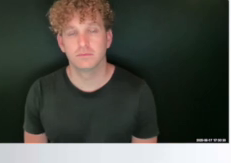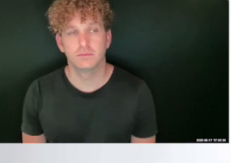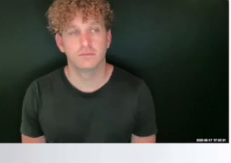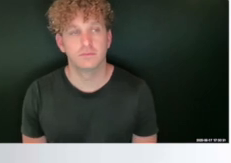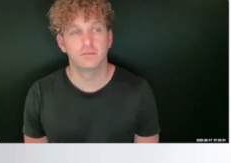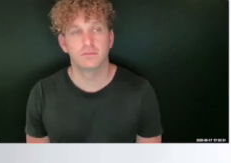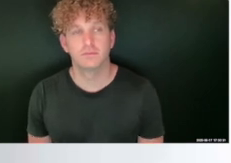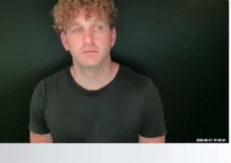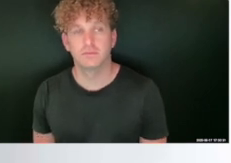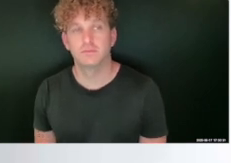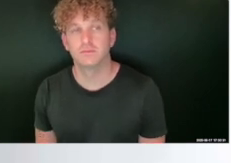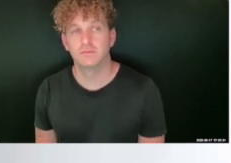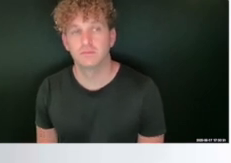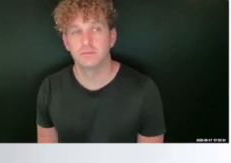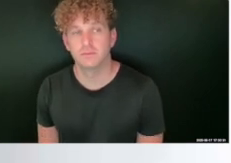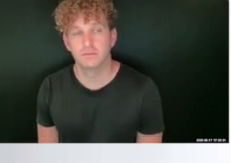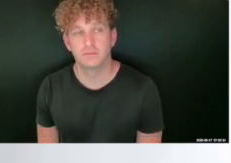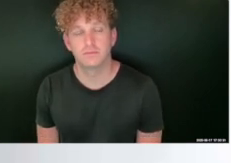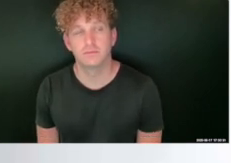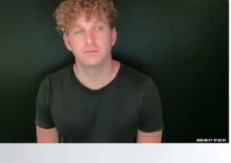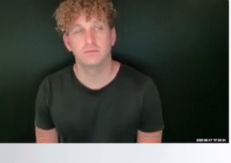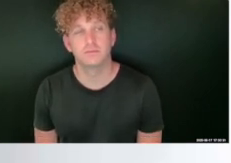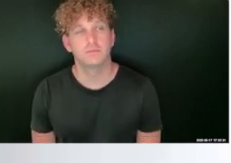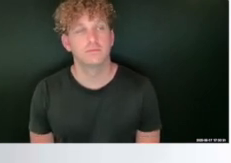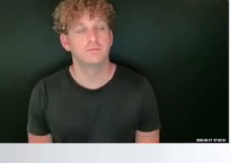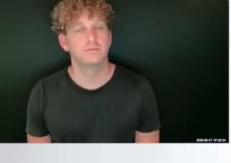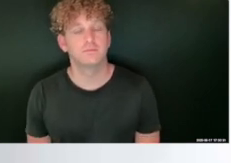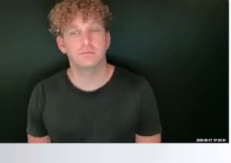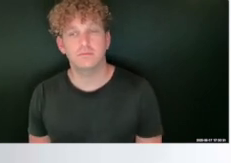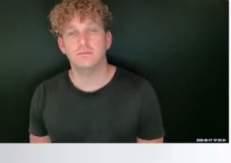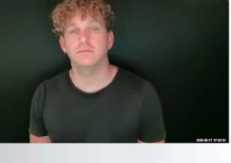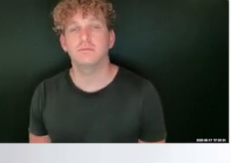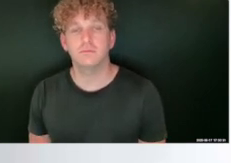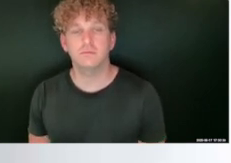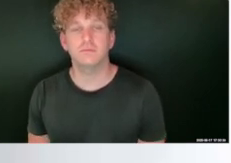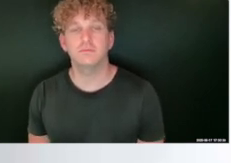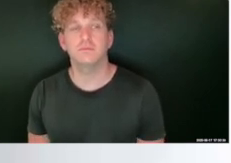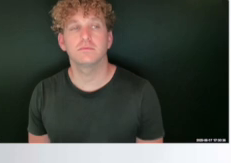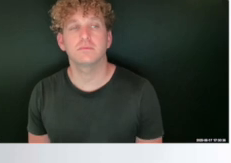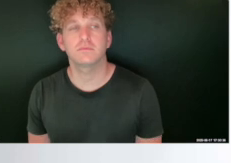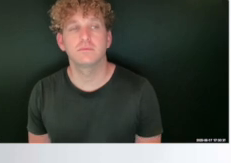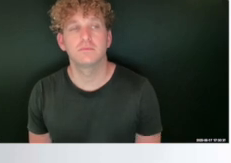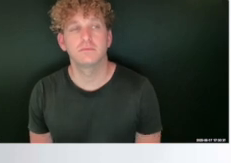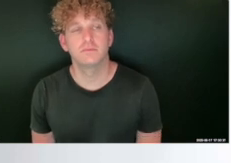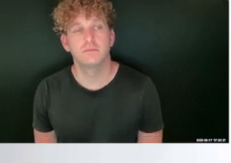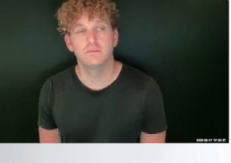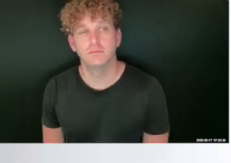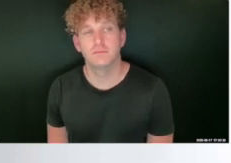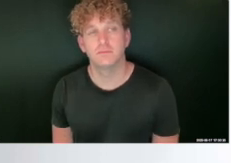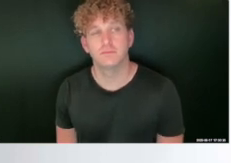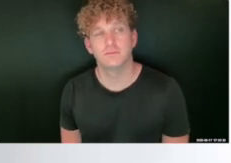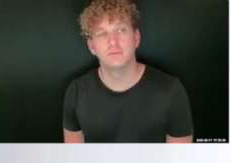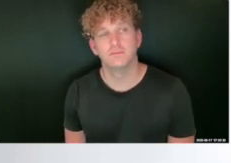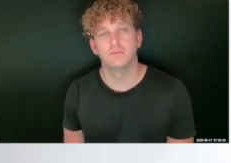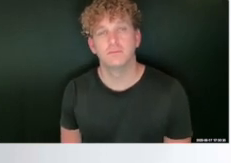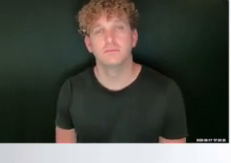sharing in our regional clean mobility pilot projects had a positive impact on